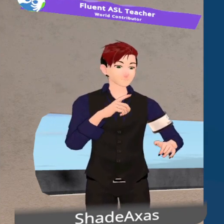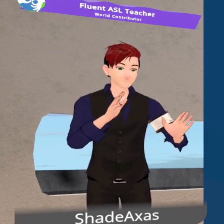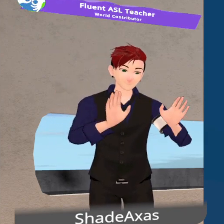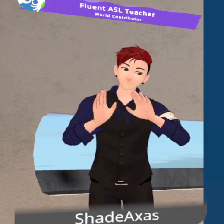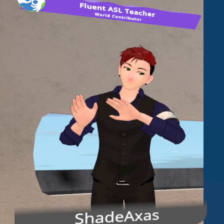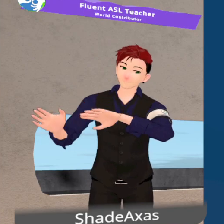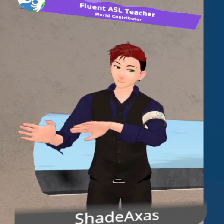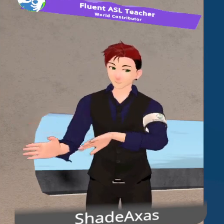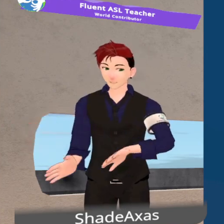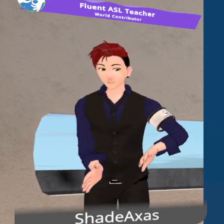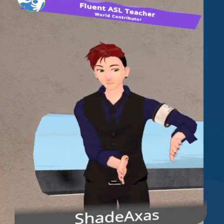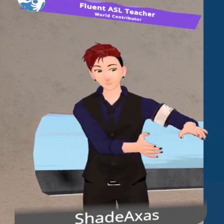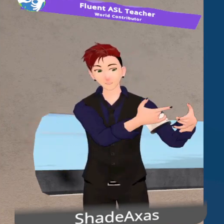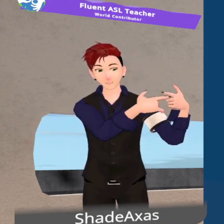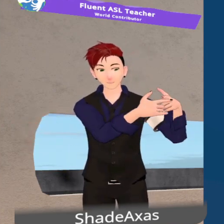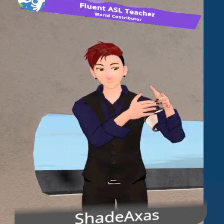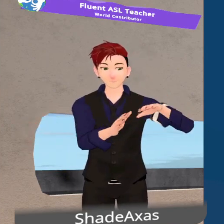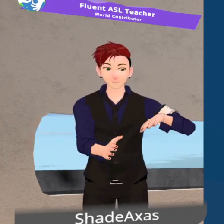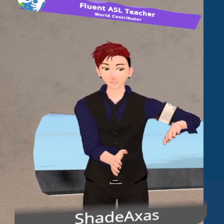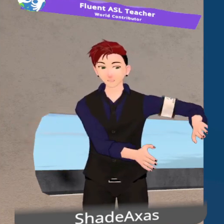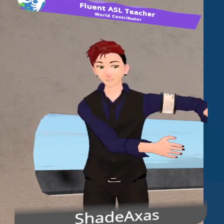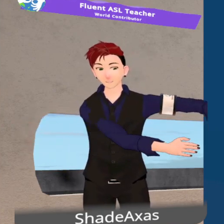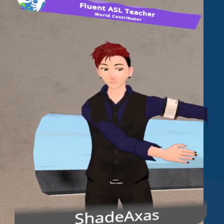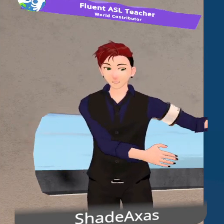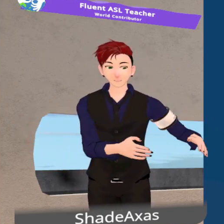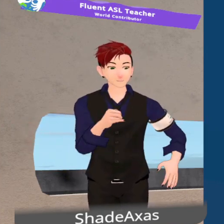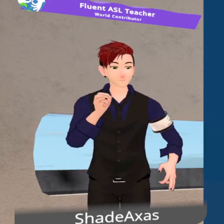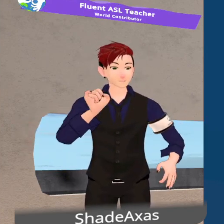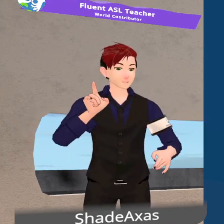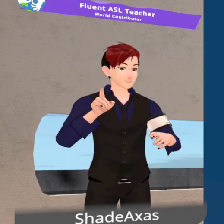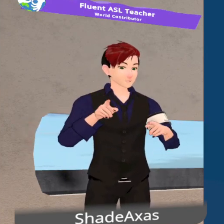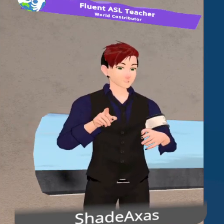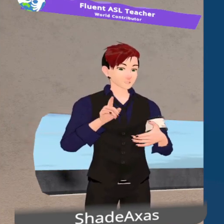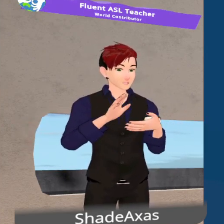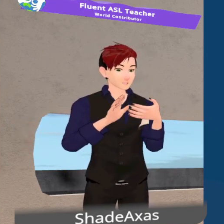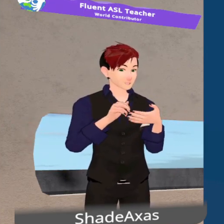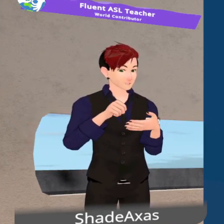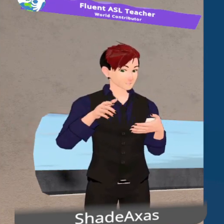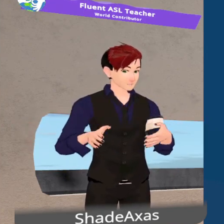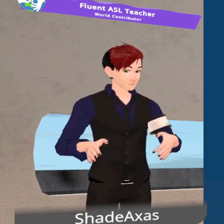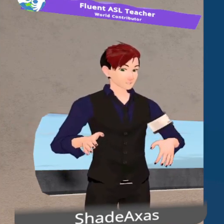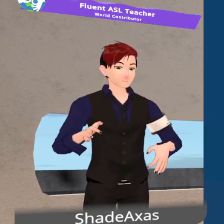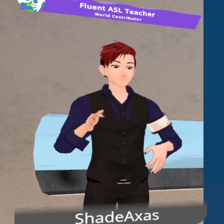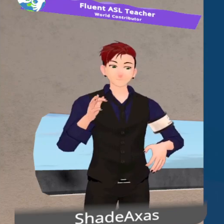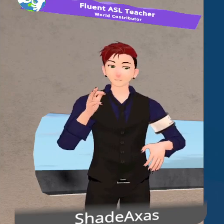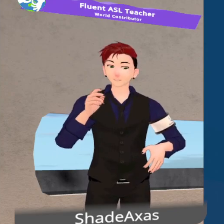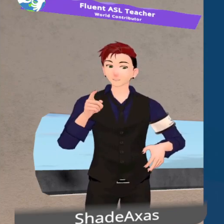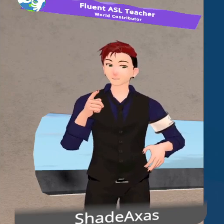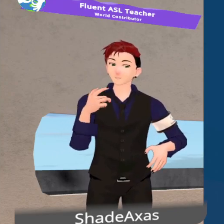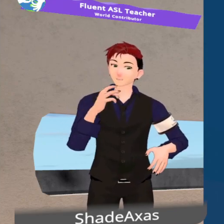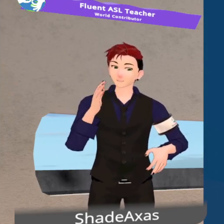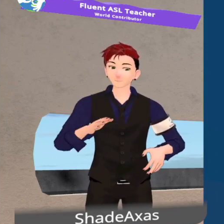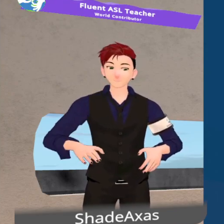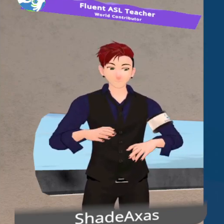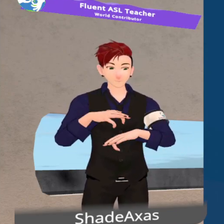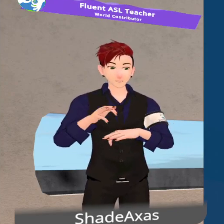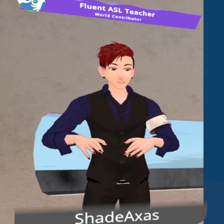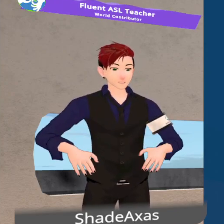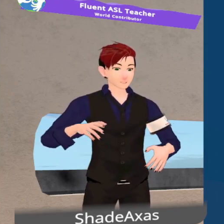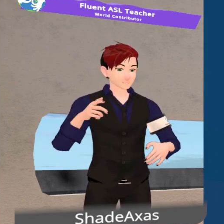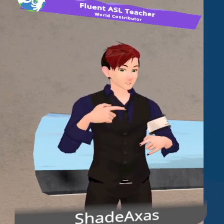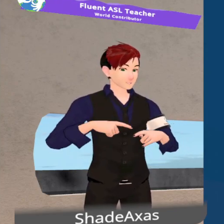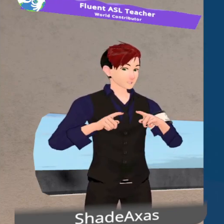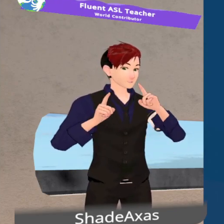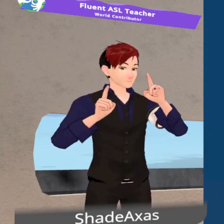If completely removing the sign language aspect of it, if you are a college student and you have been